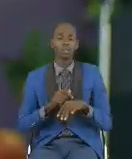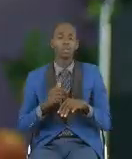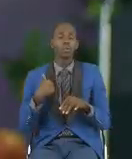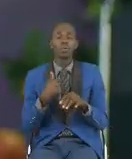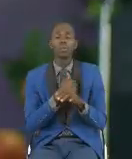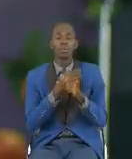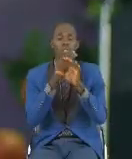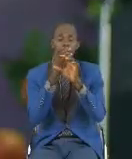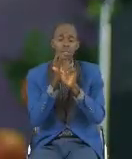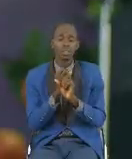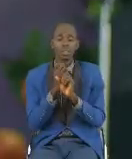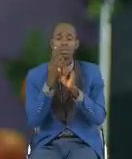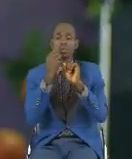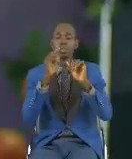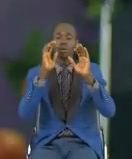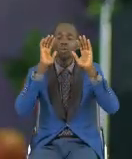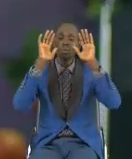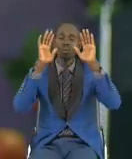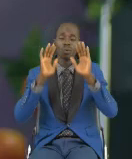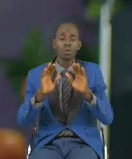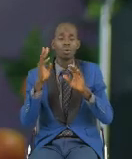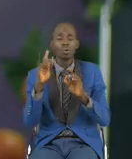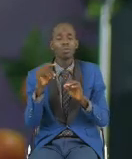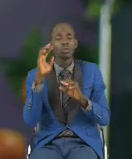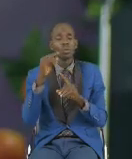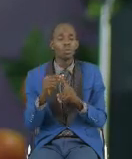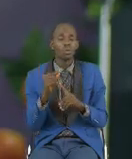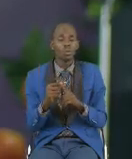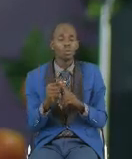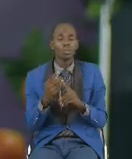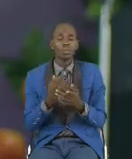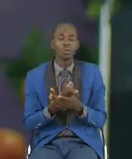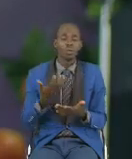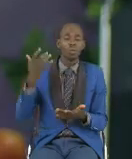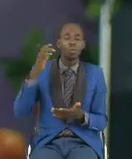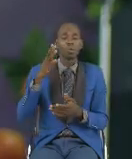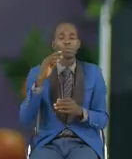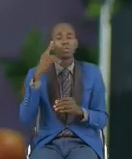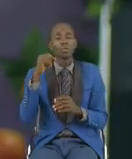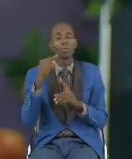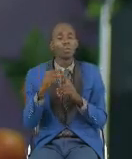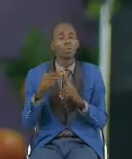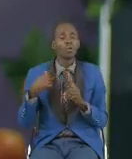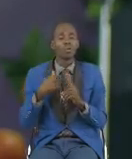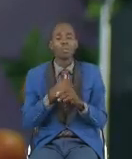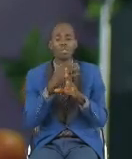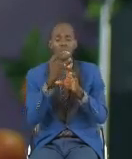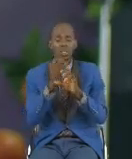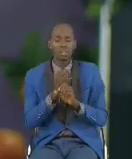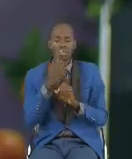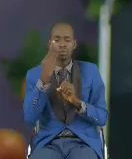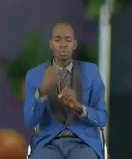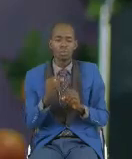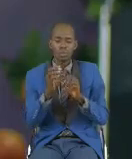the world, the wealth of the world, will receive the peculiar thing